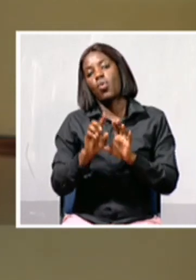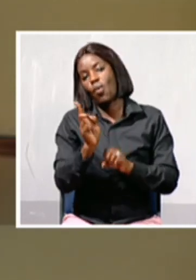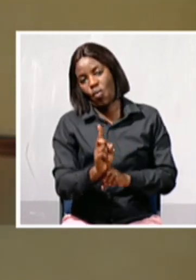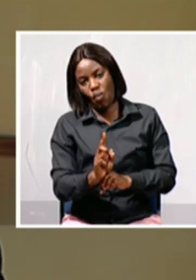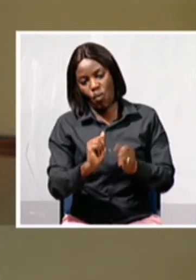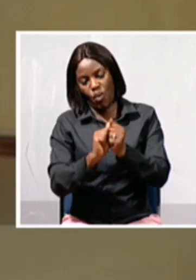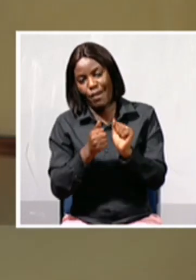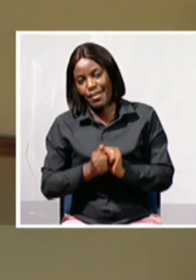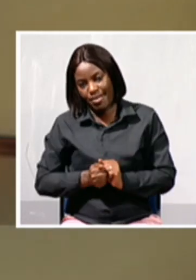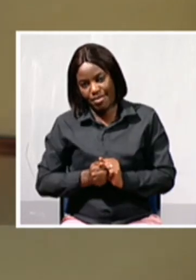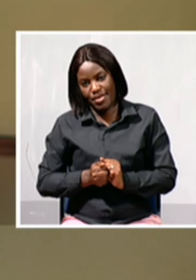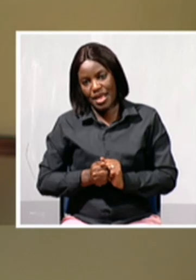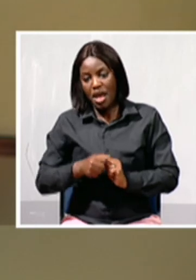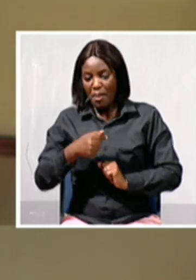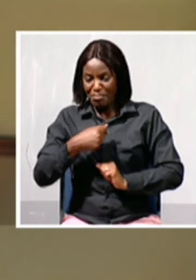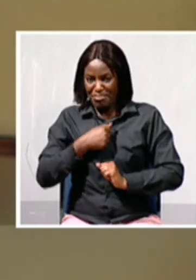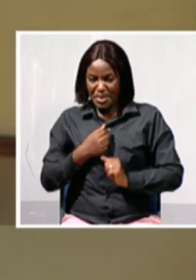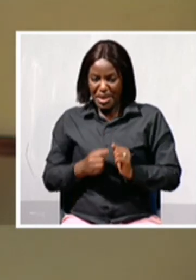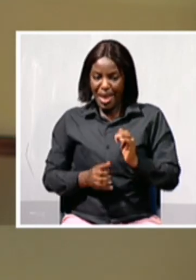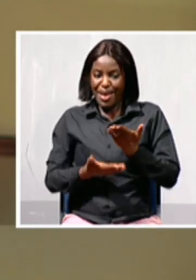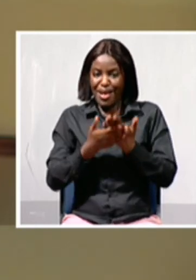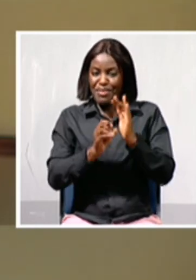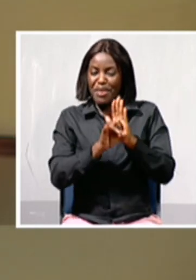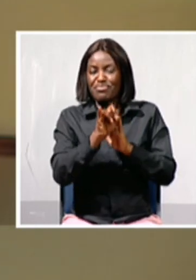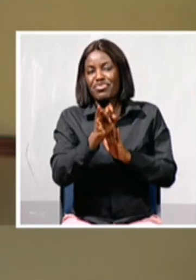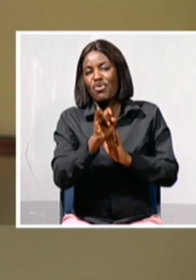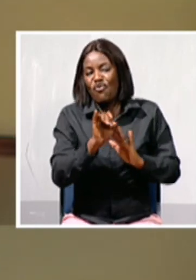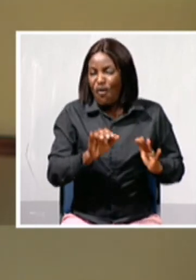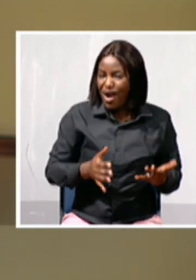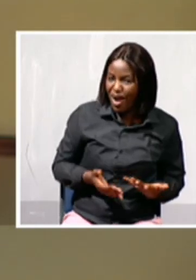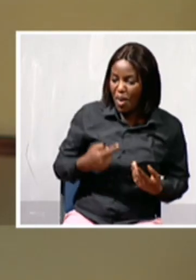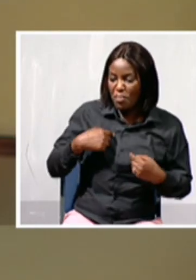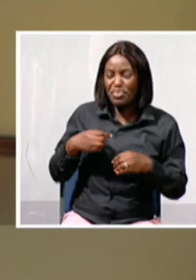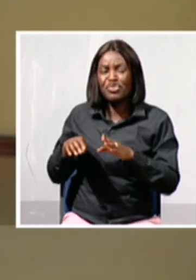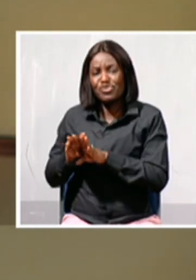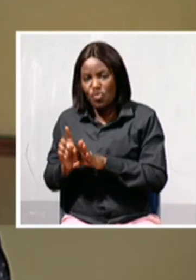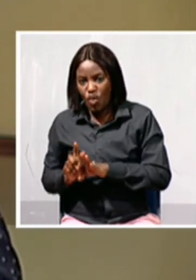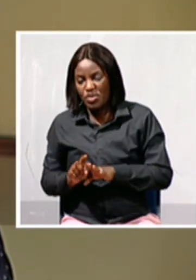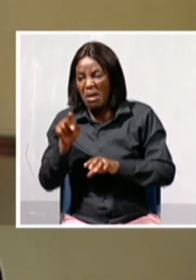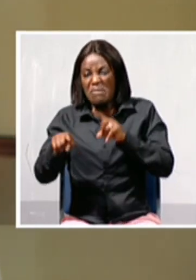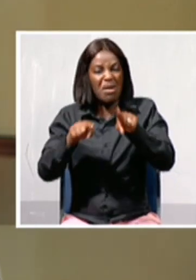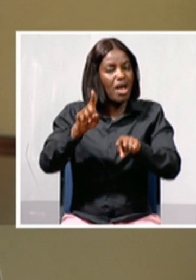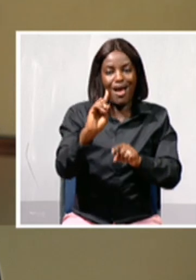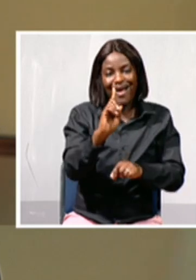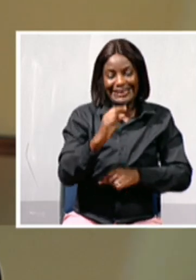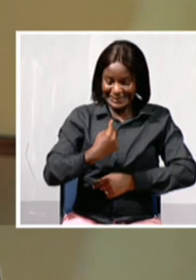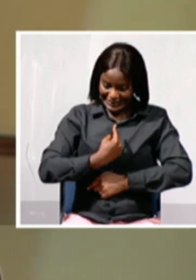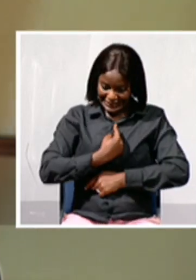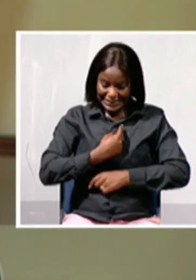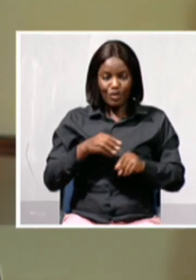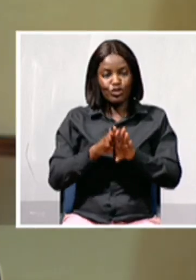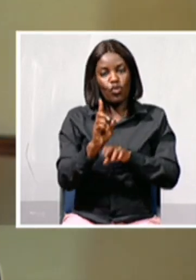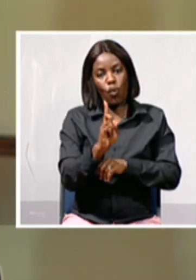I contribute? And that is honestly the kind of patriotic mindset that we try to instill in young people as NID. Okay,